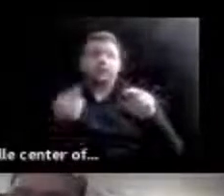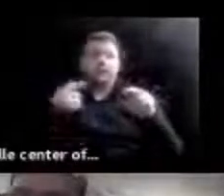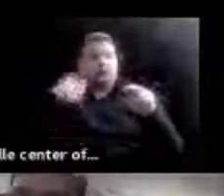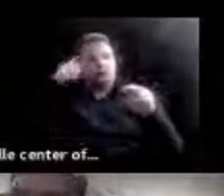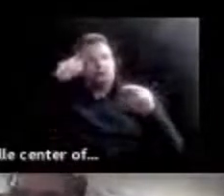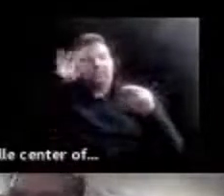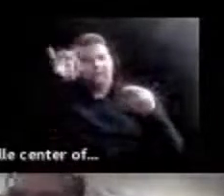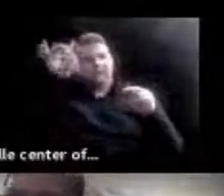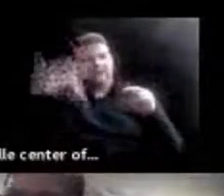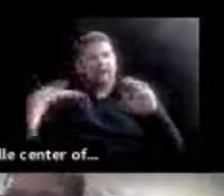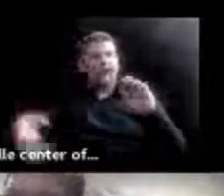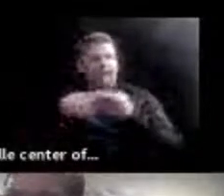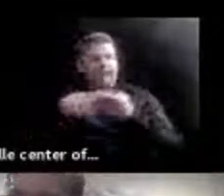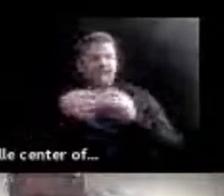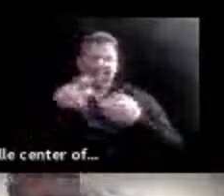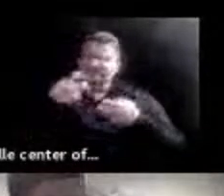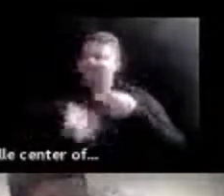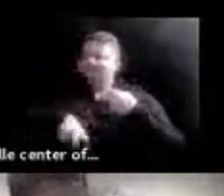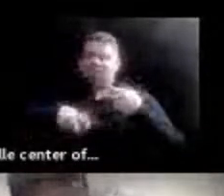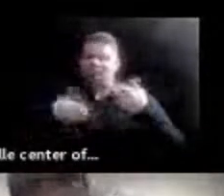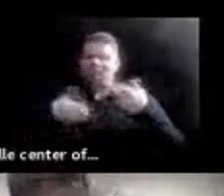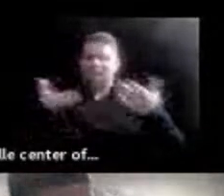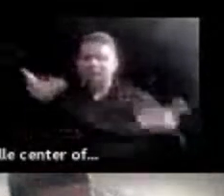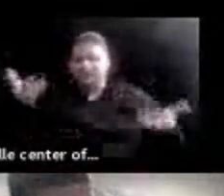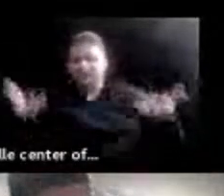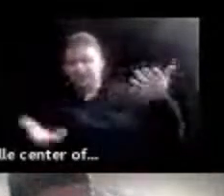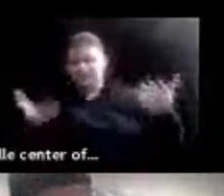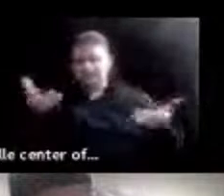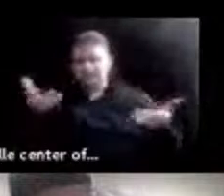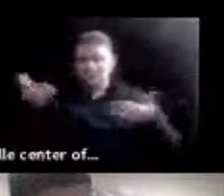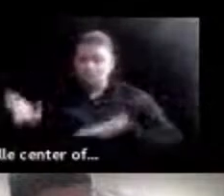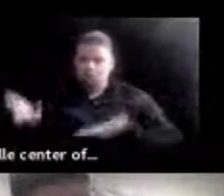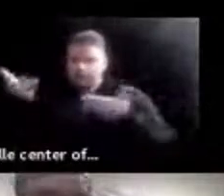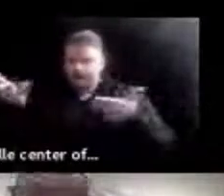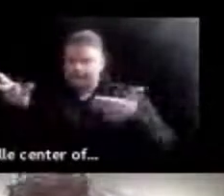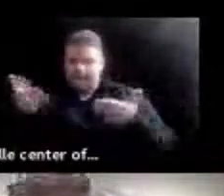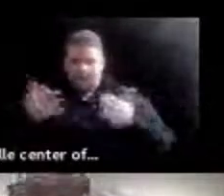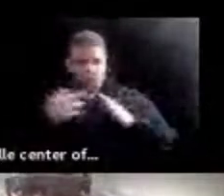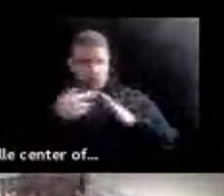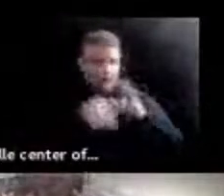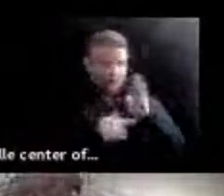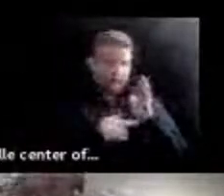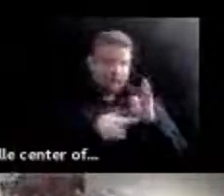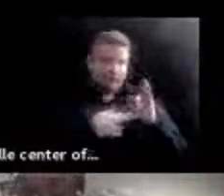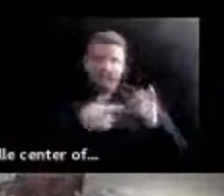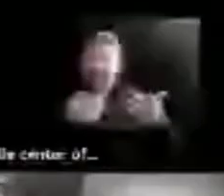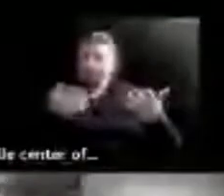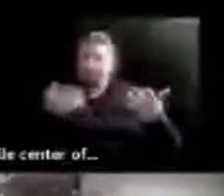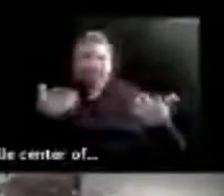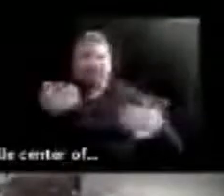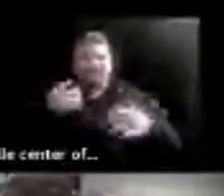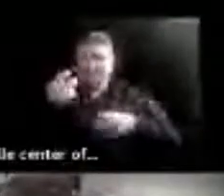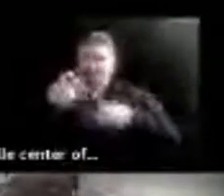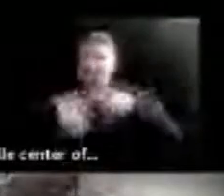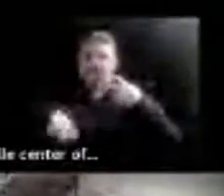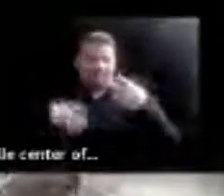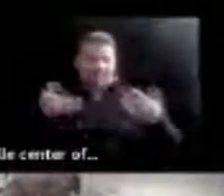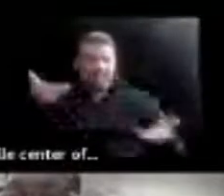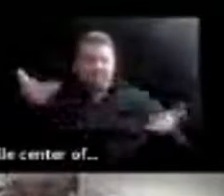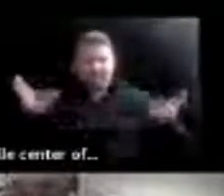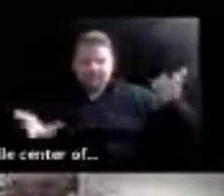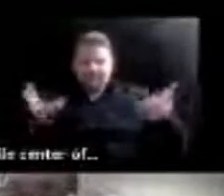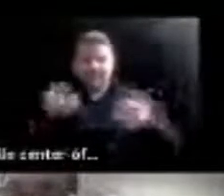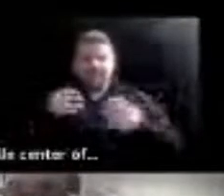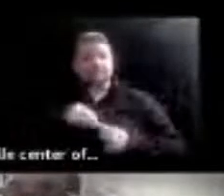is a difficult balancing act between regulation and recommendation. It's one of those things that, especially in the